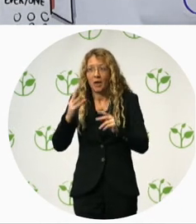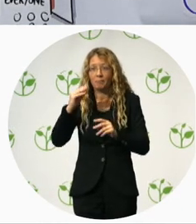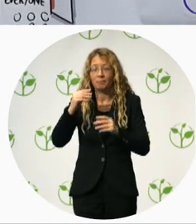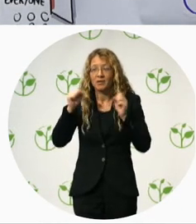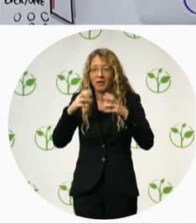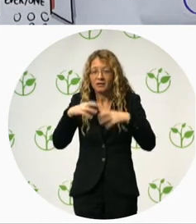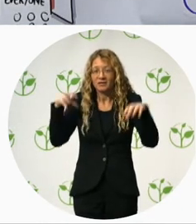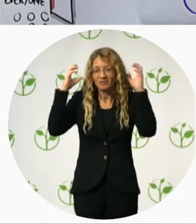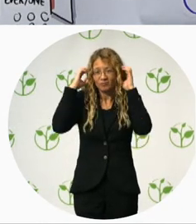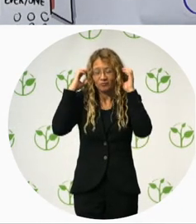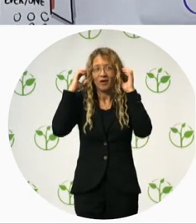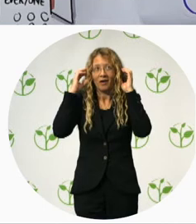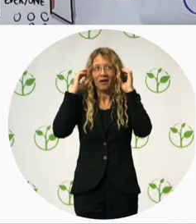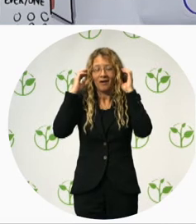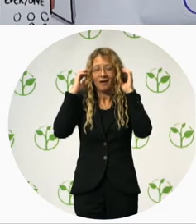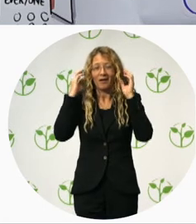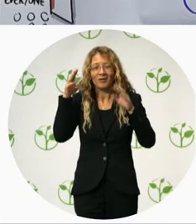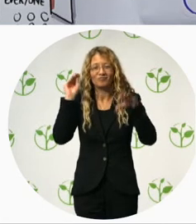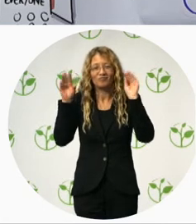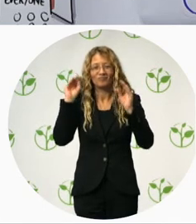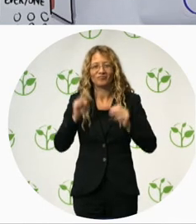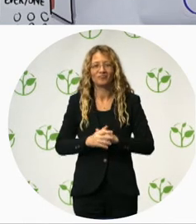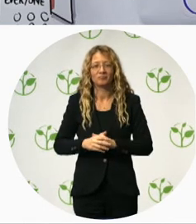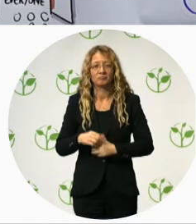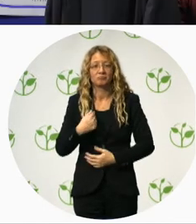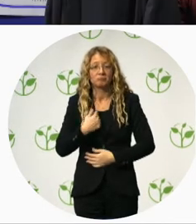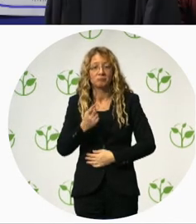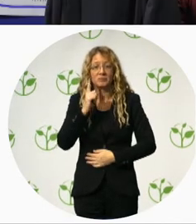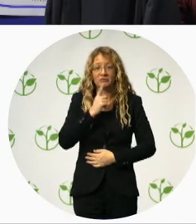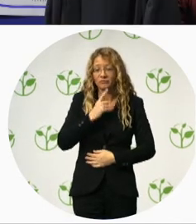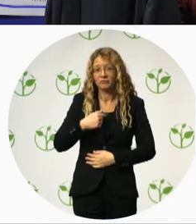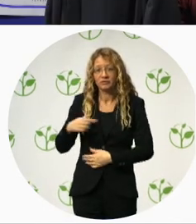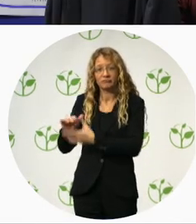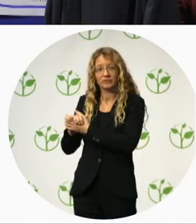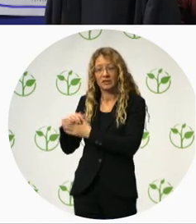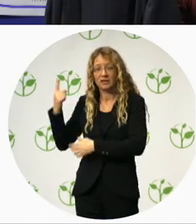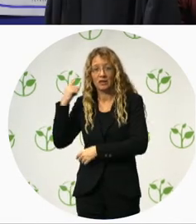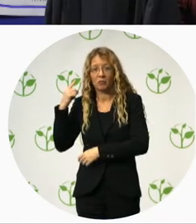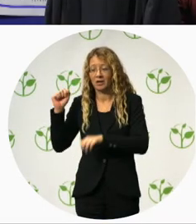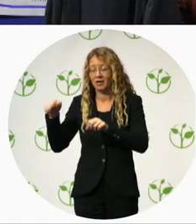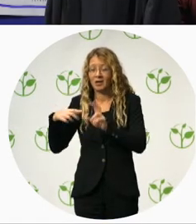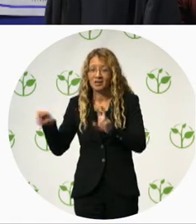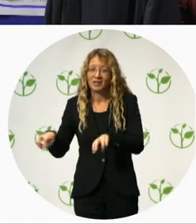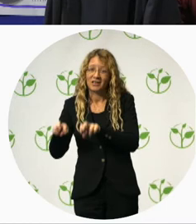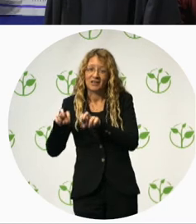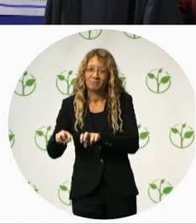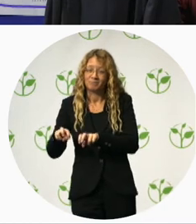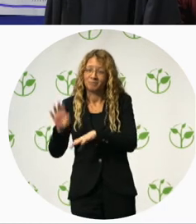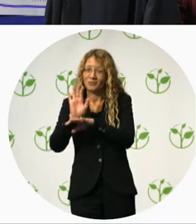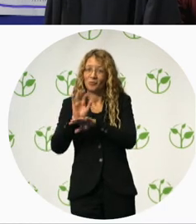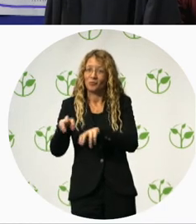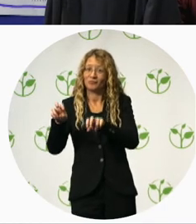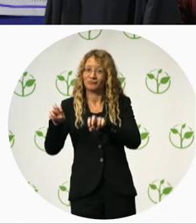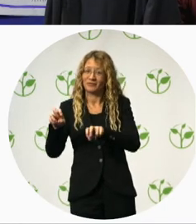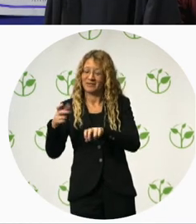friends also get, and you can go to the theater, the cinema, or wherever you like all together. And it's important to get the